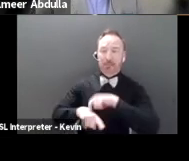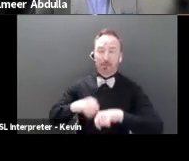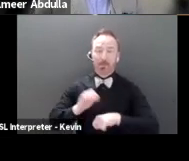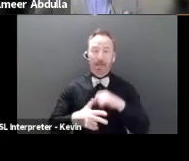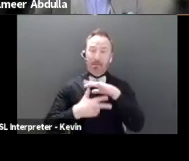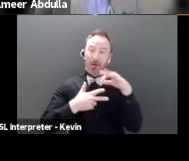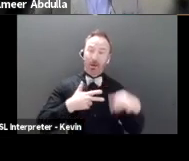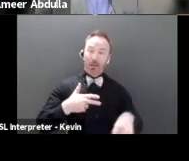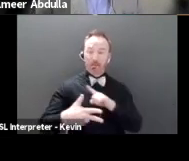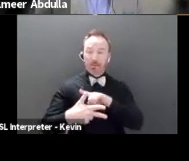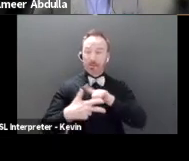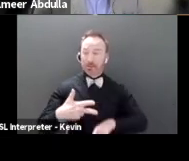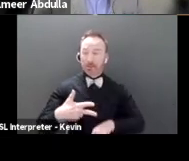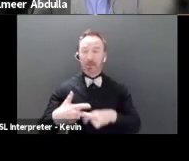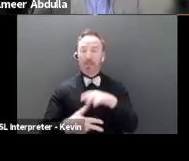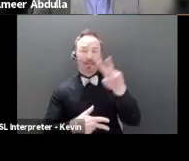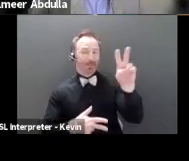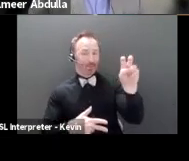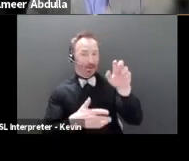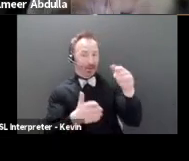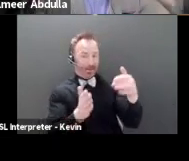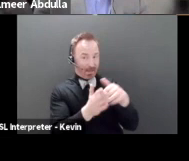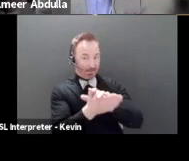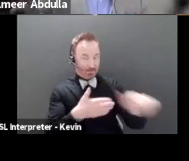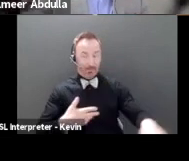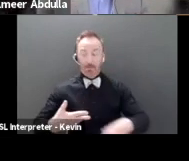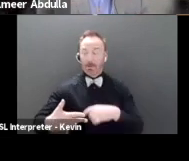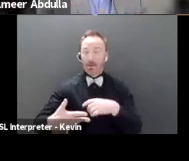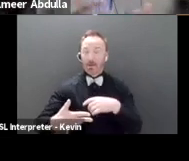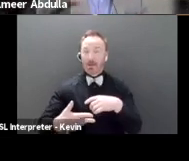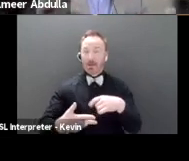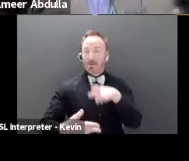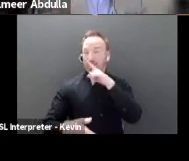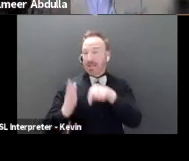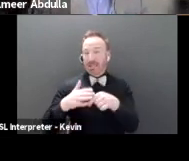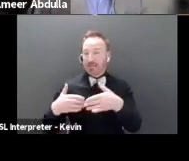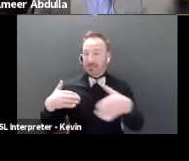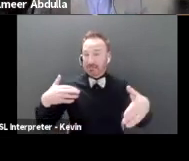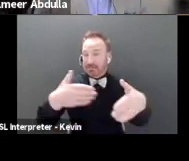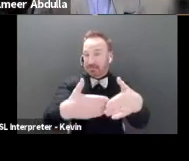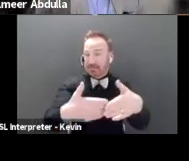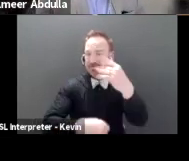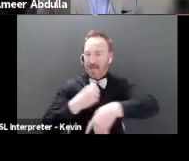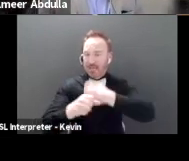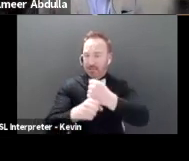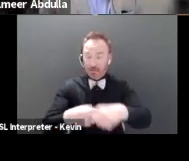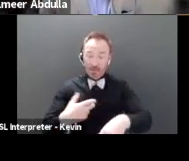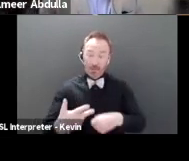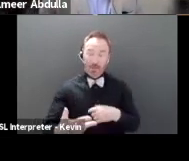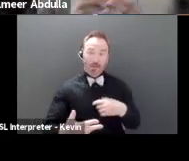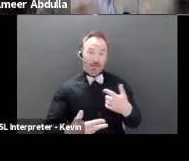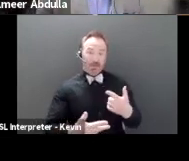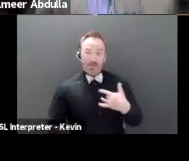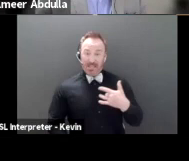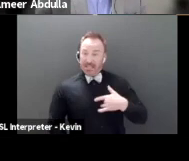years. So again, we're talking about $200,000 in aggregate over the course of 5 years. So is it more tax efficient